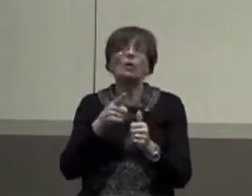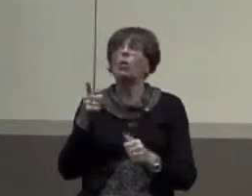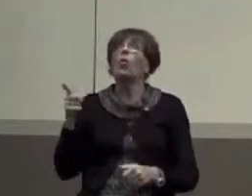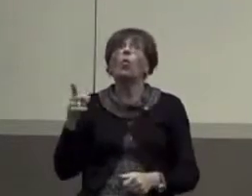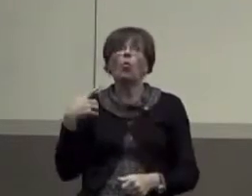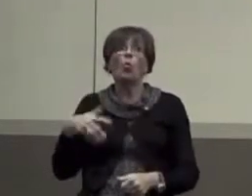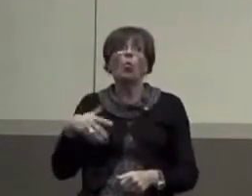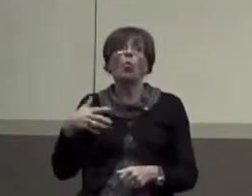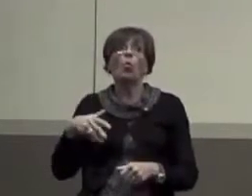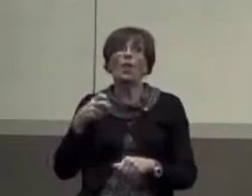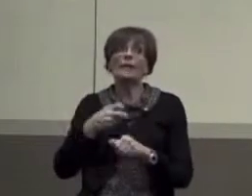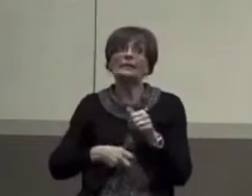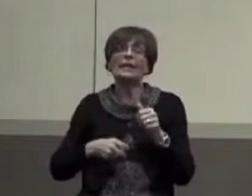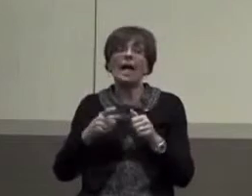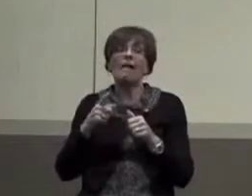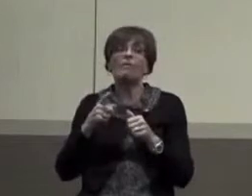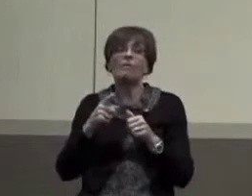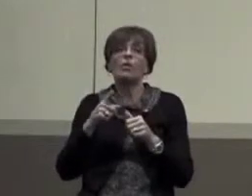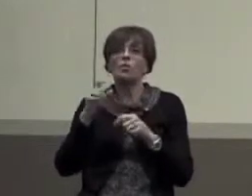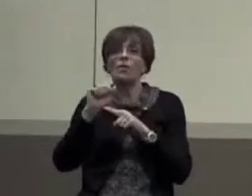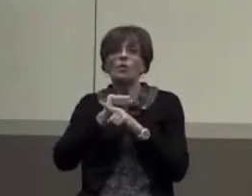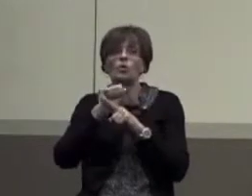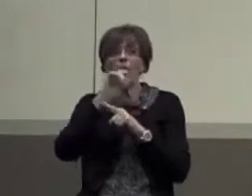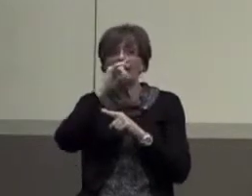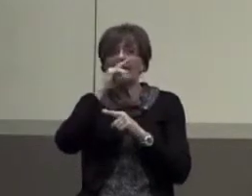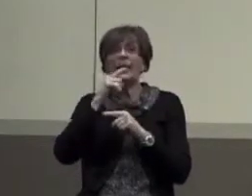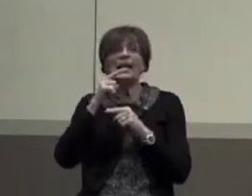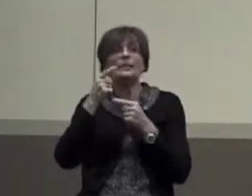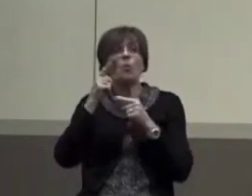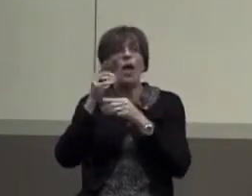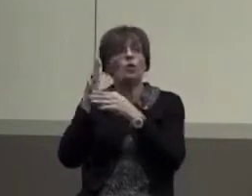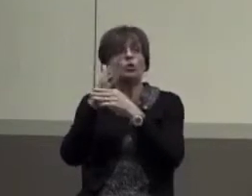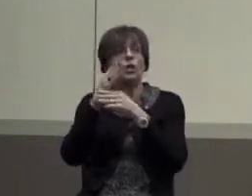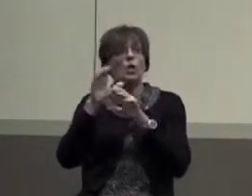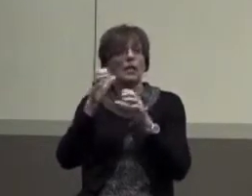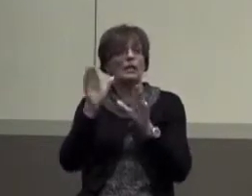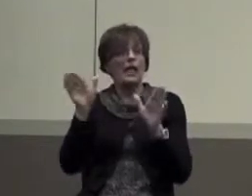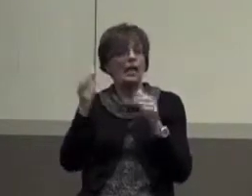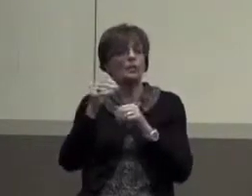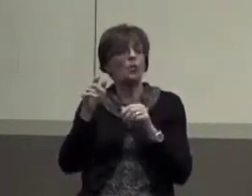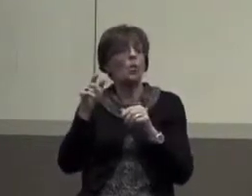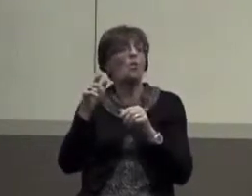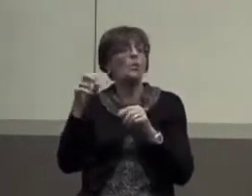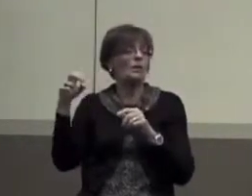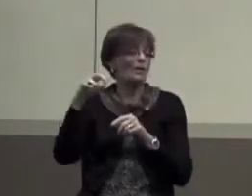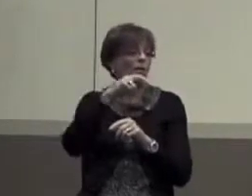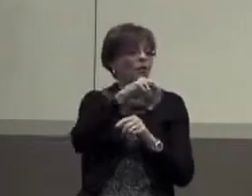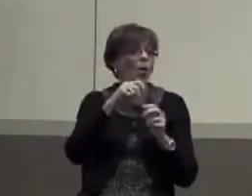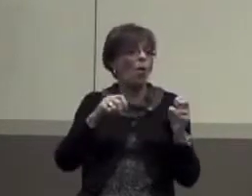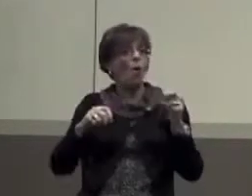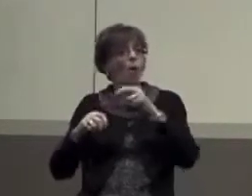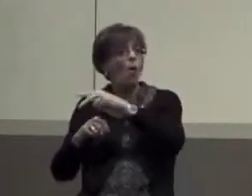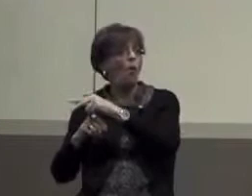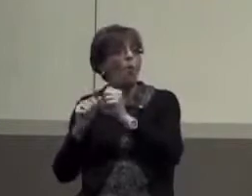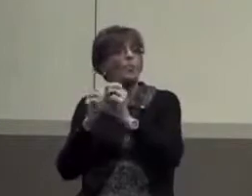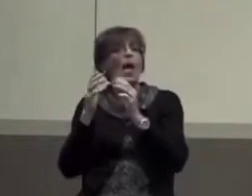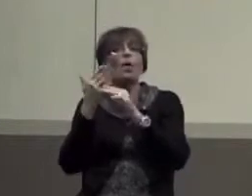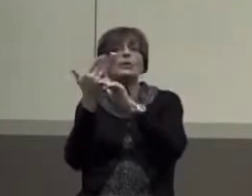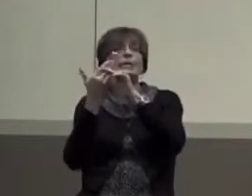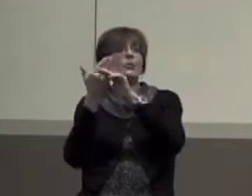tough. Okay, so you have to train the kids when you're sharing classroom how they move from one part of the classroom to another without disrupting the other